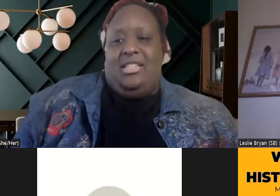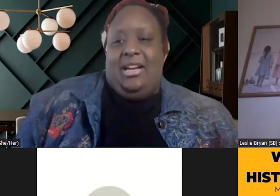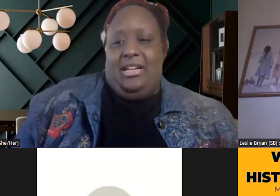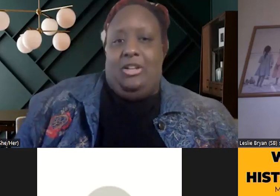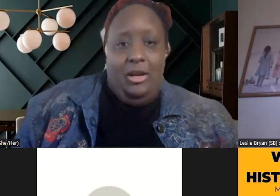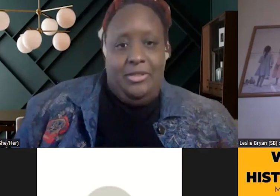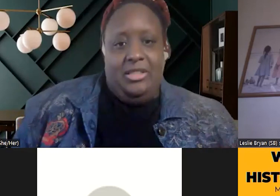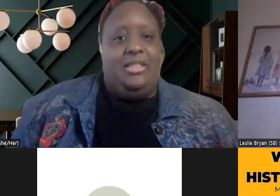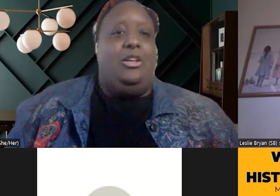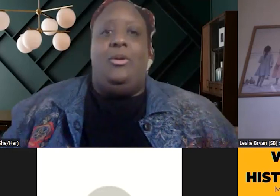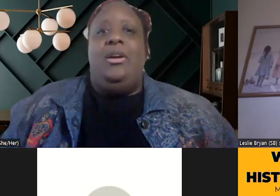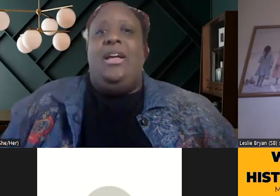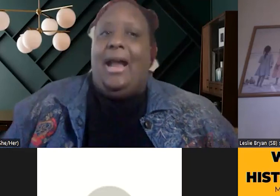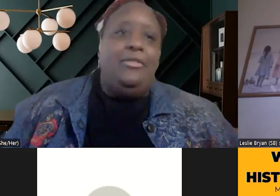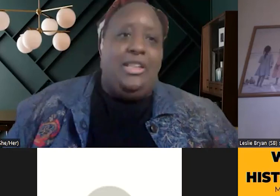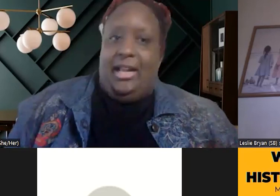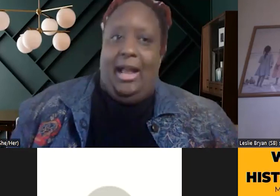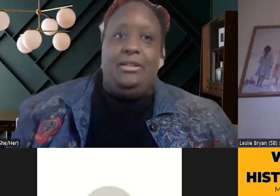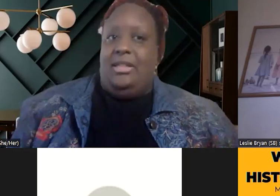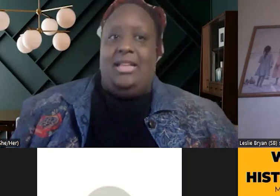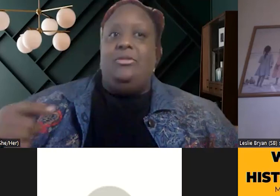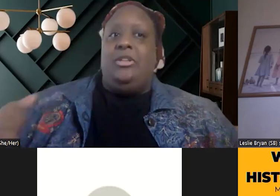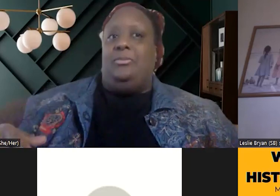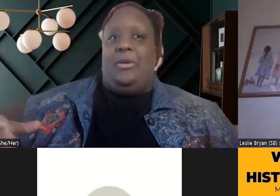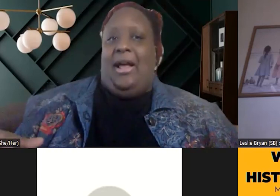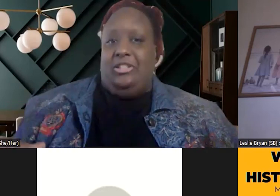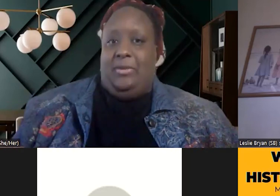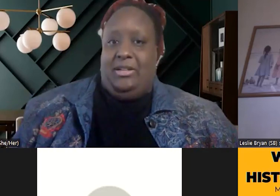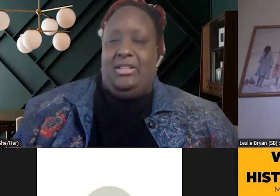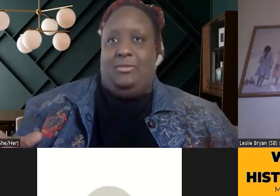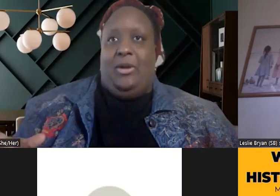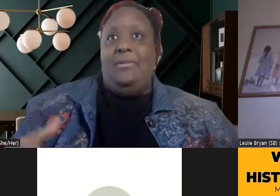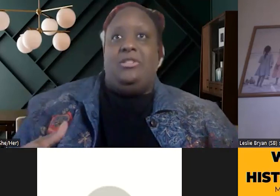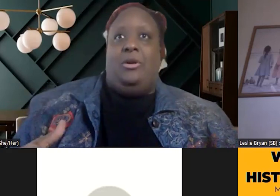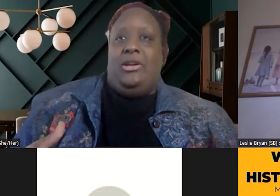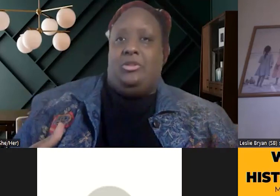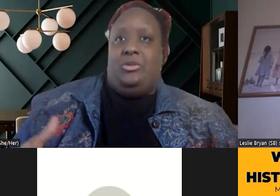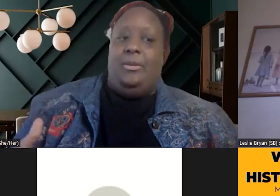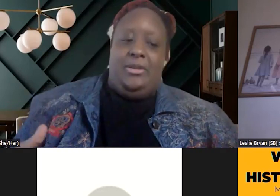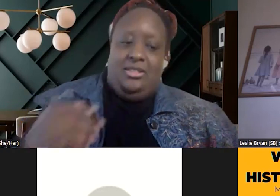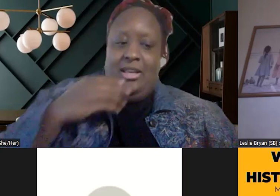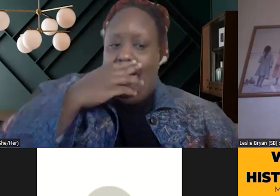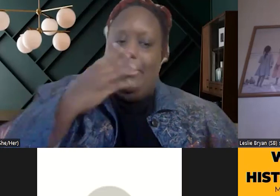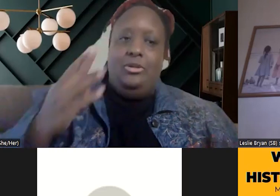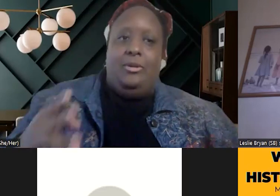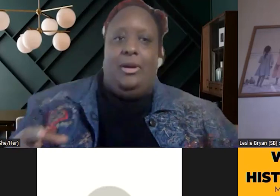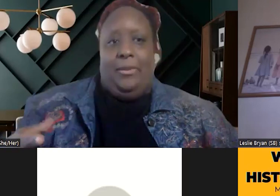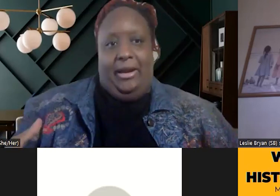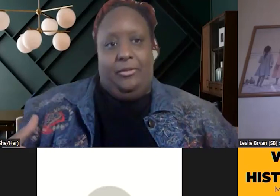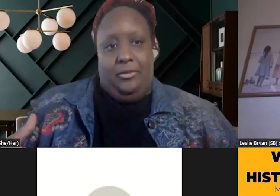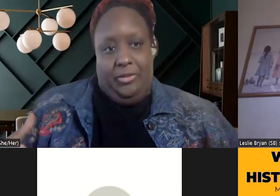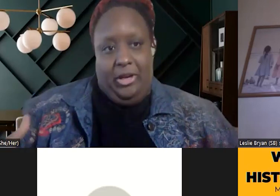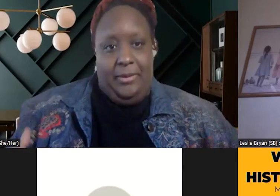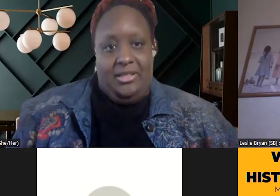enact in society autonomously. So that's a really big passion of mine, because when I was going to therapists, I went to a